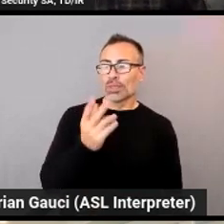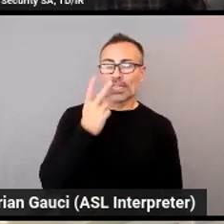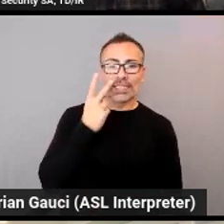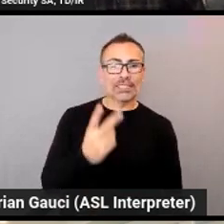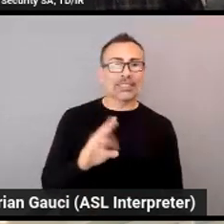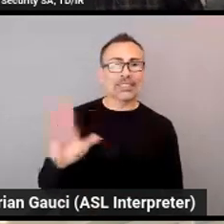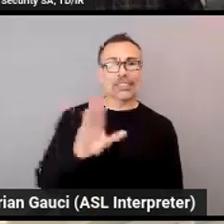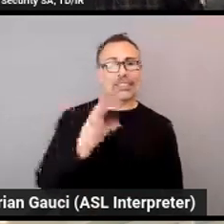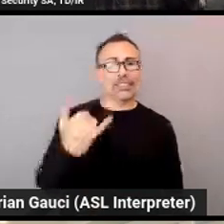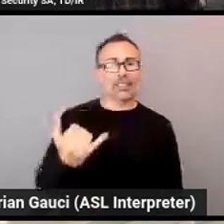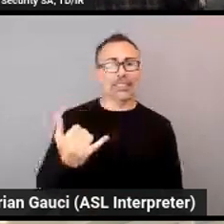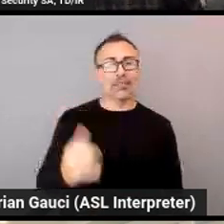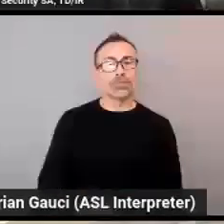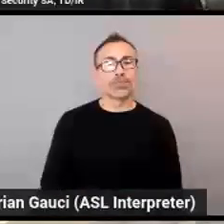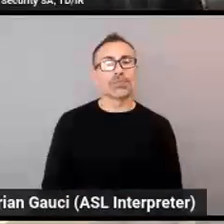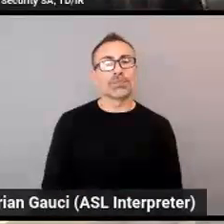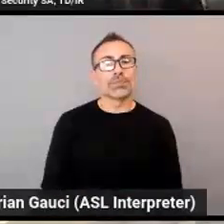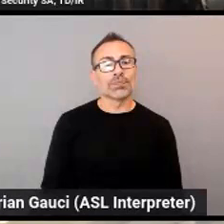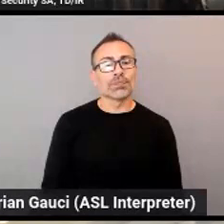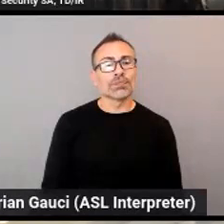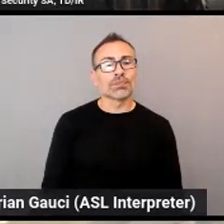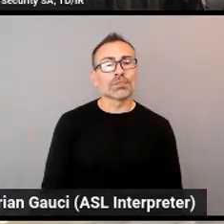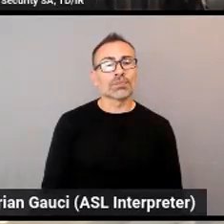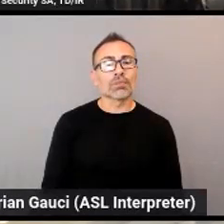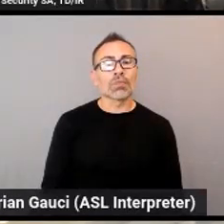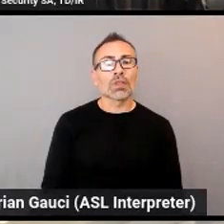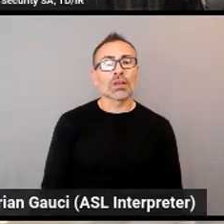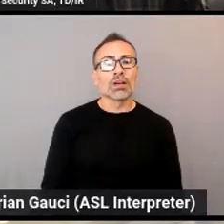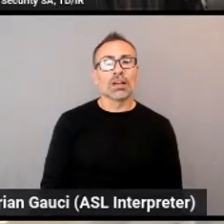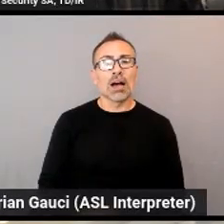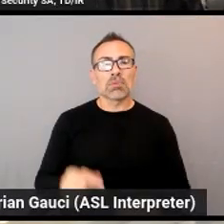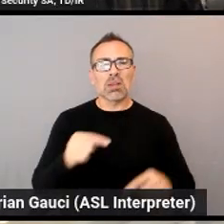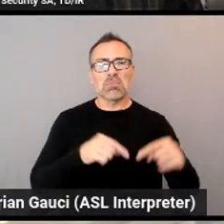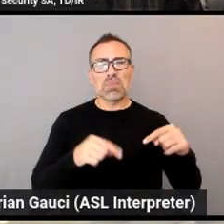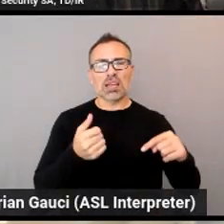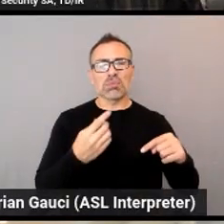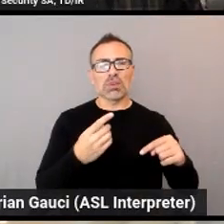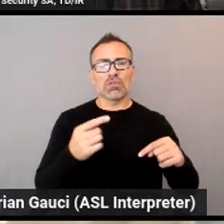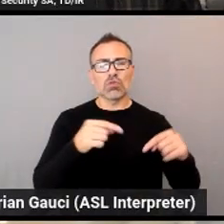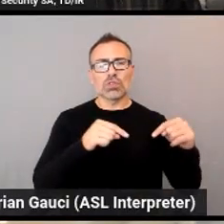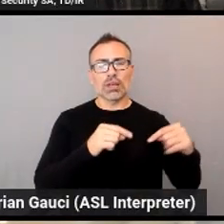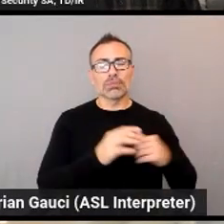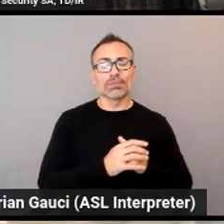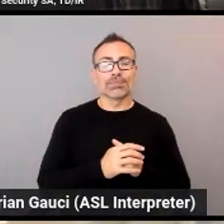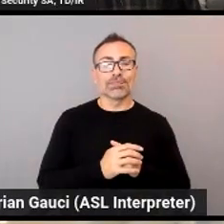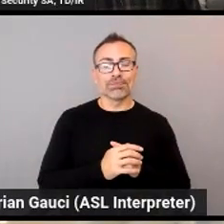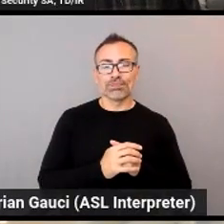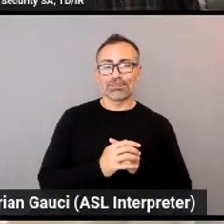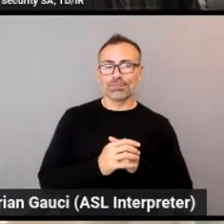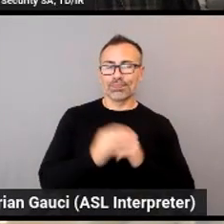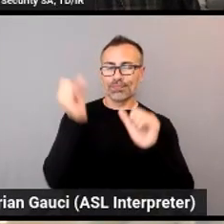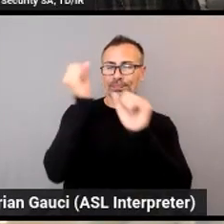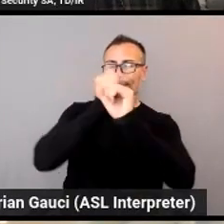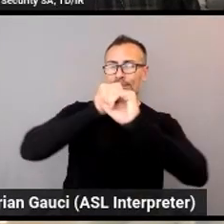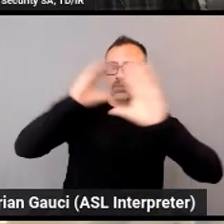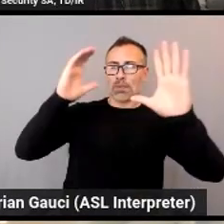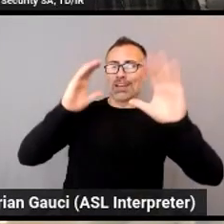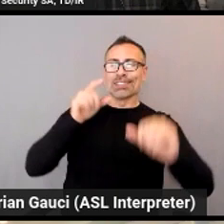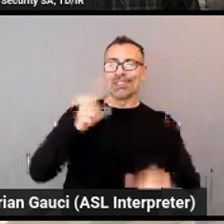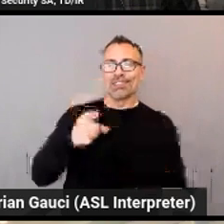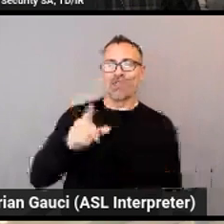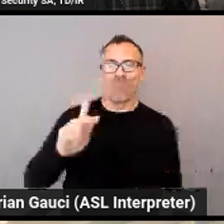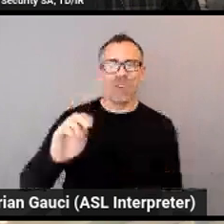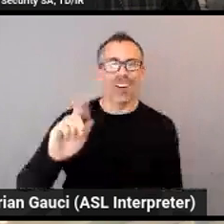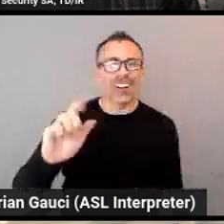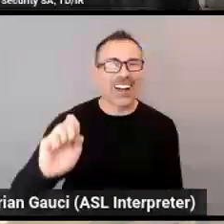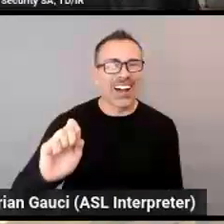All right, that sounds good. So I'll take this back a couple steps. So imagine that you're, Kyle 10 years ago, and you're a